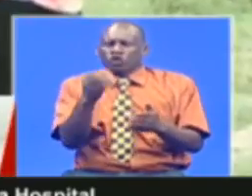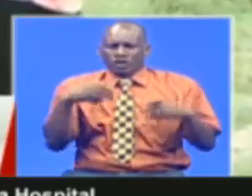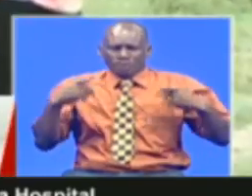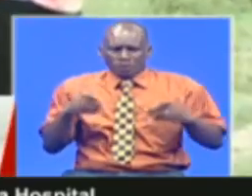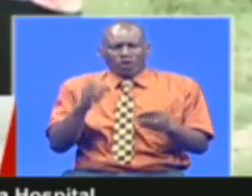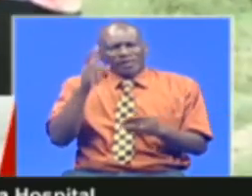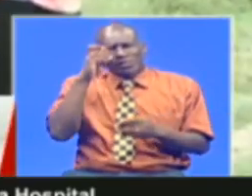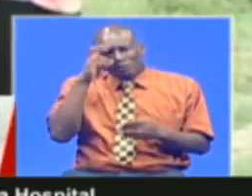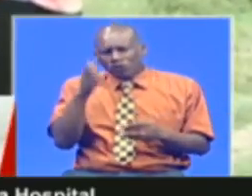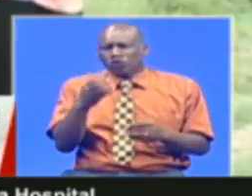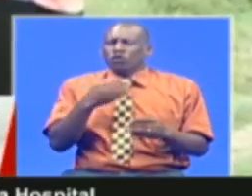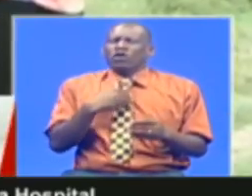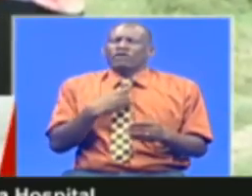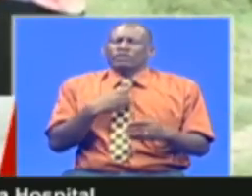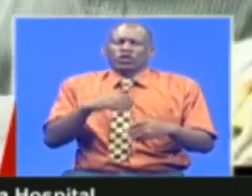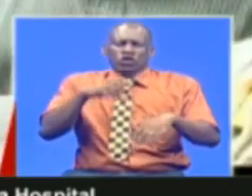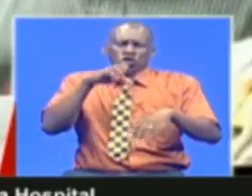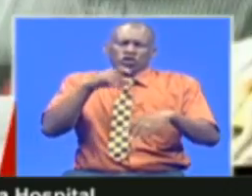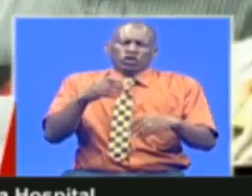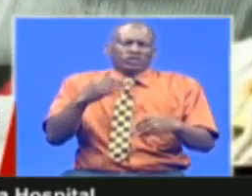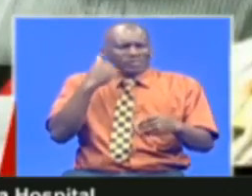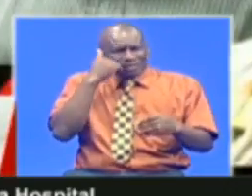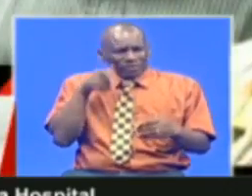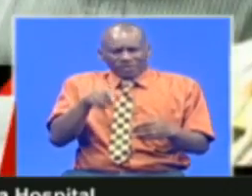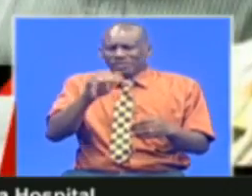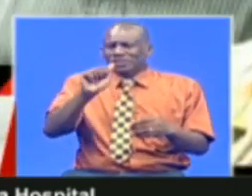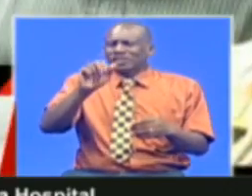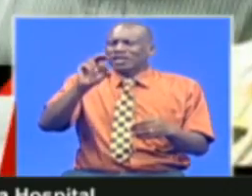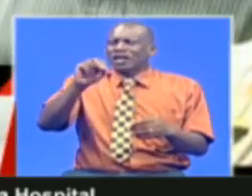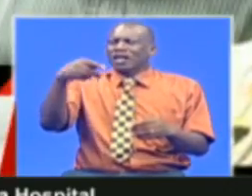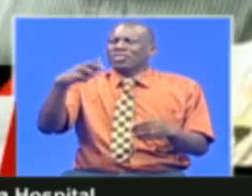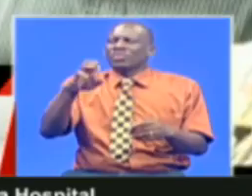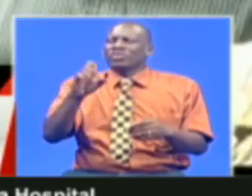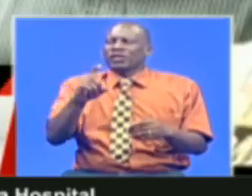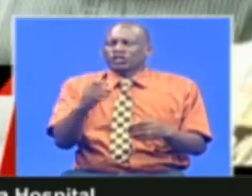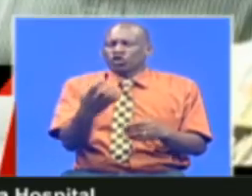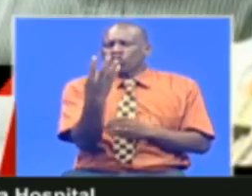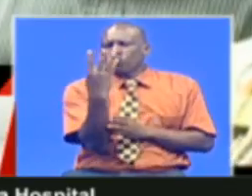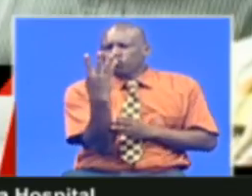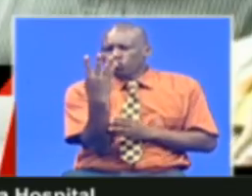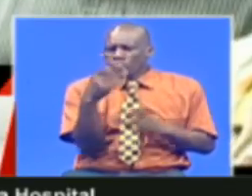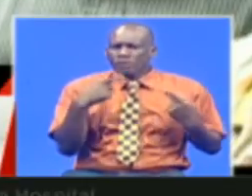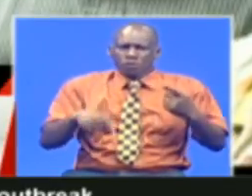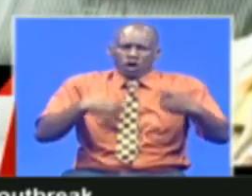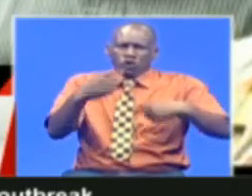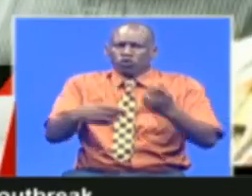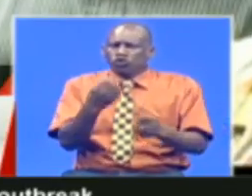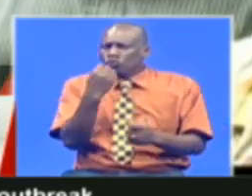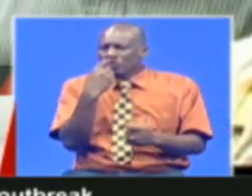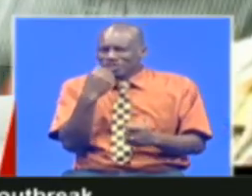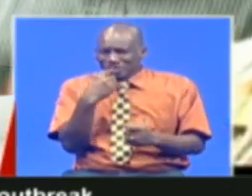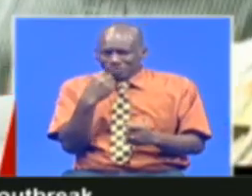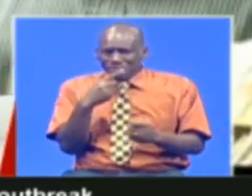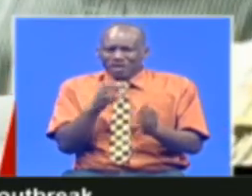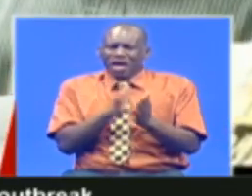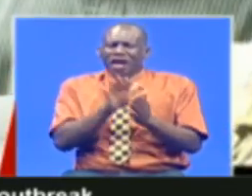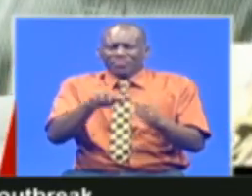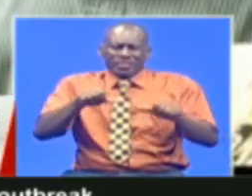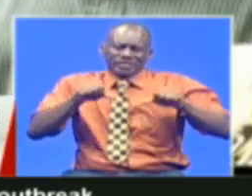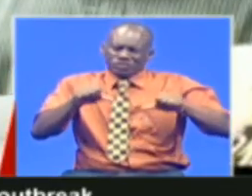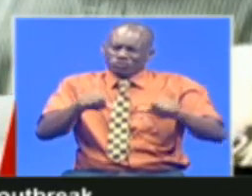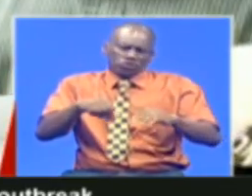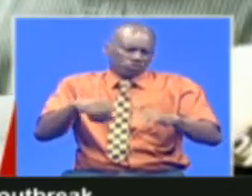suspected of contracting the disease. Lakini wengine wa nne bado wanaendelea na matibabu na hali yao sio